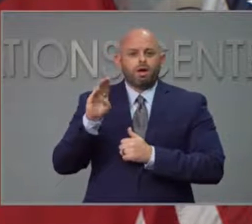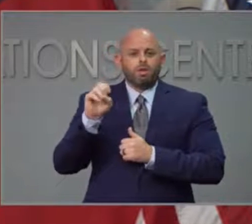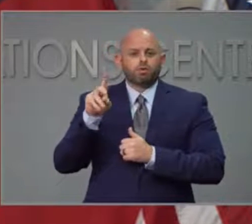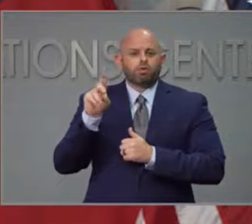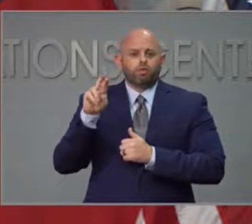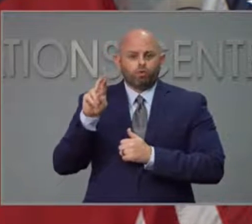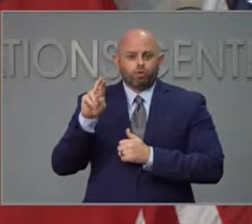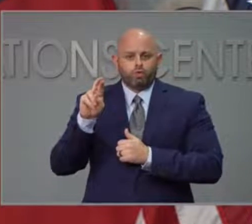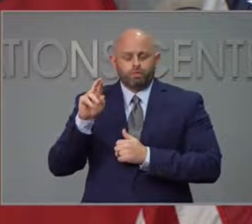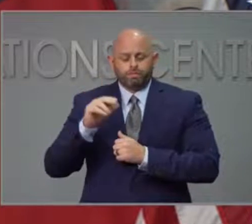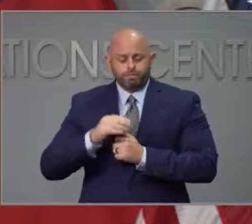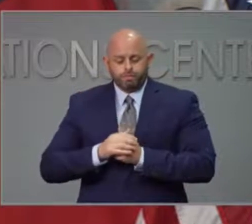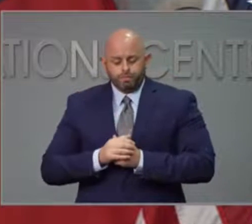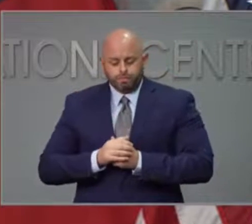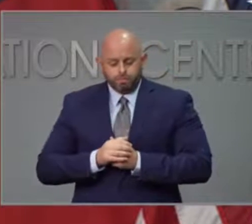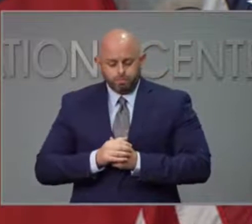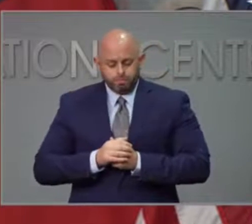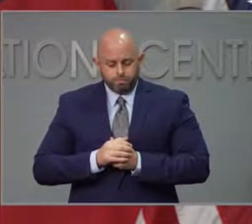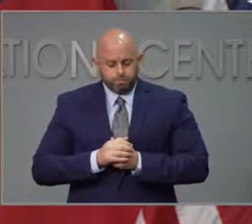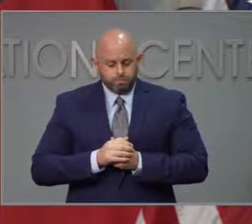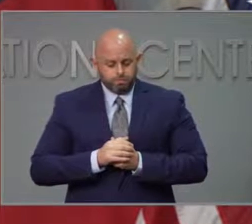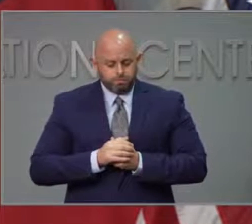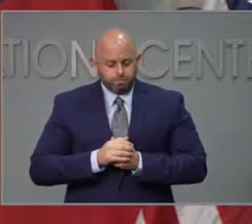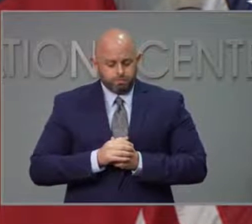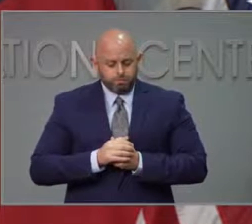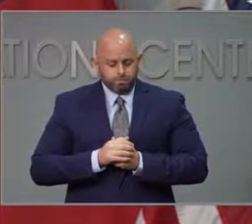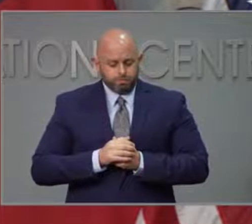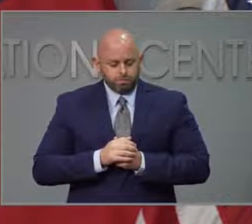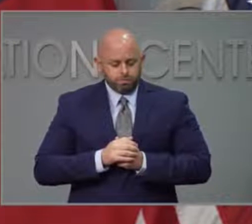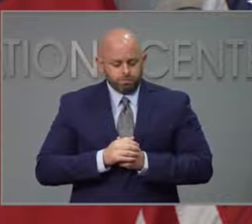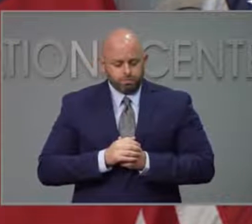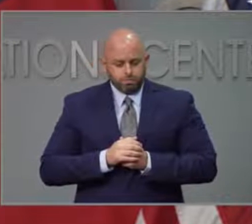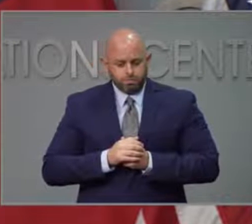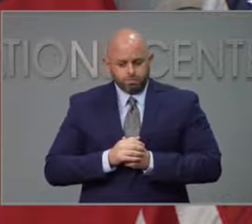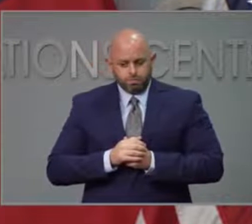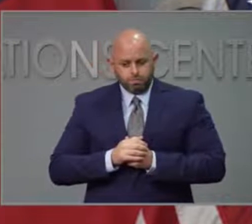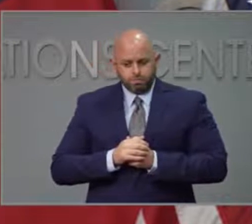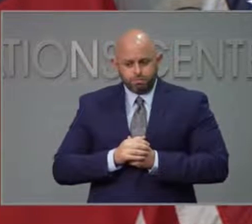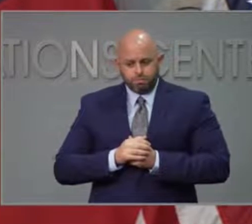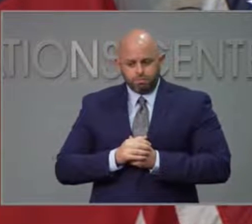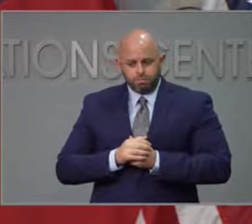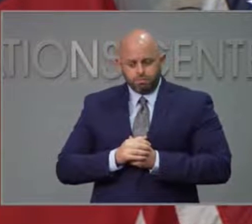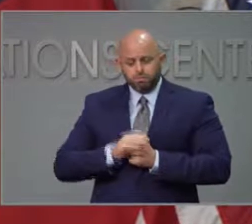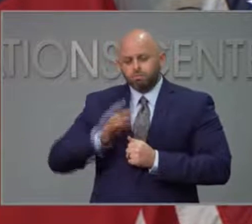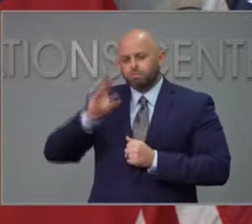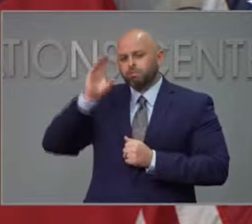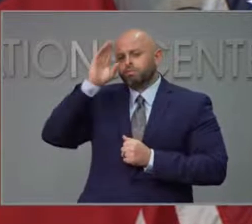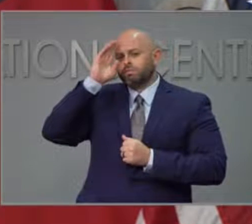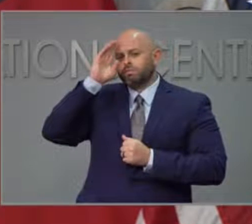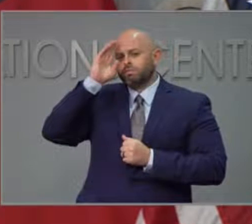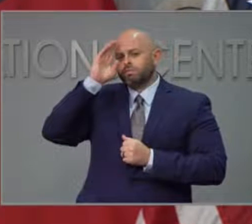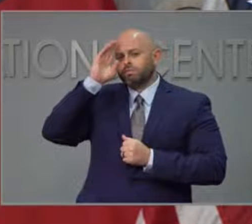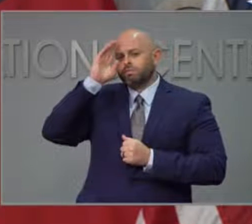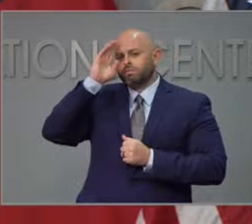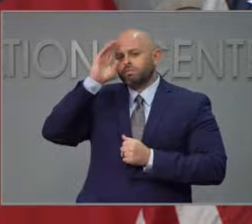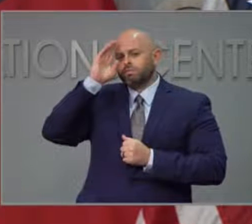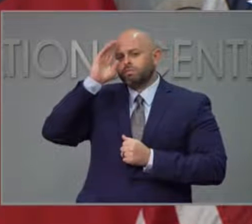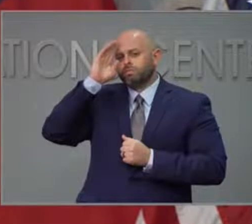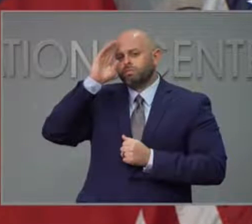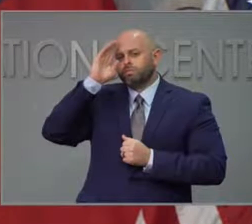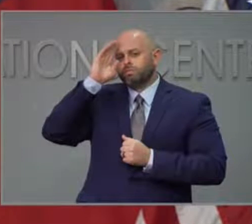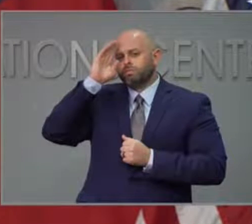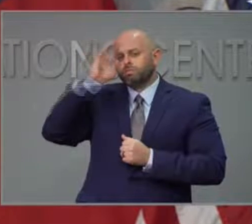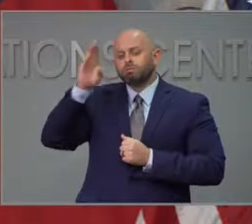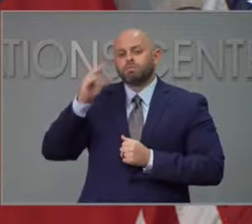Hello, thank you. So I was just wondering, what have you heard about voter turnout so far at this point?